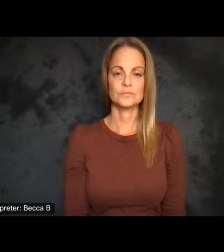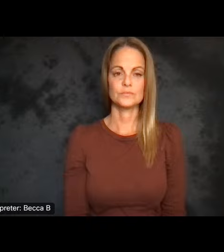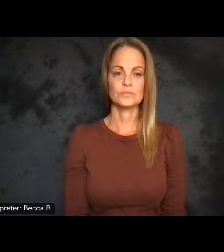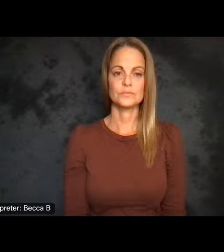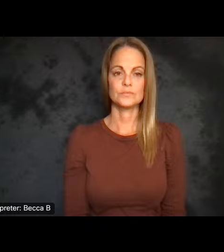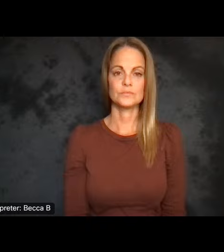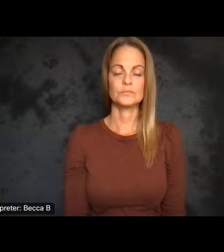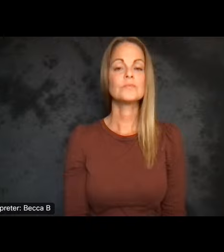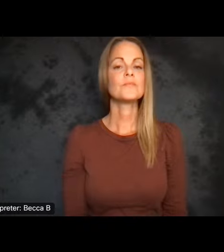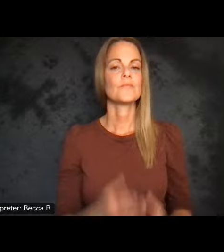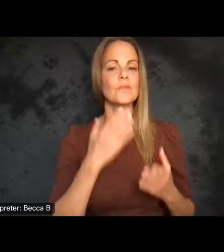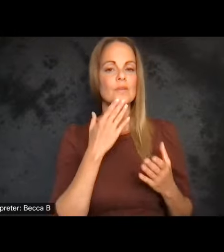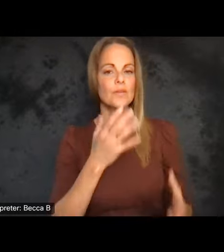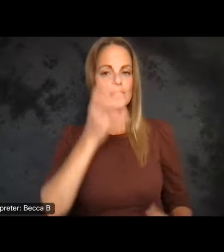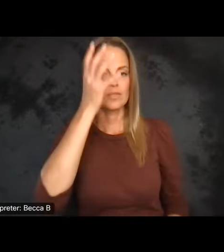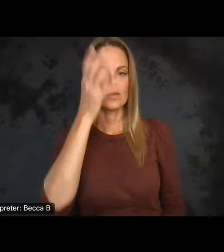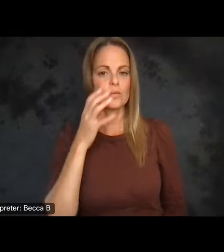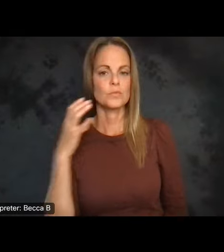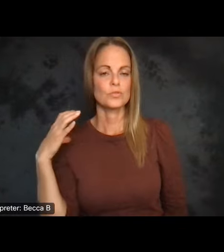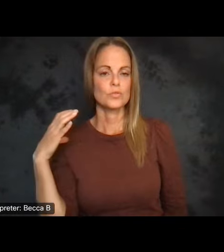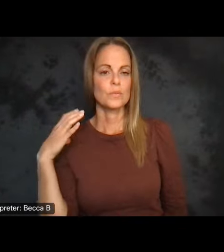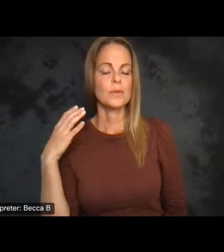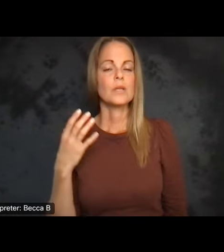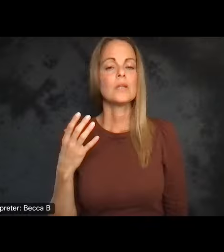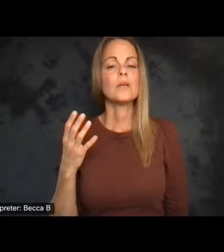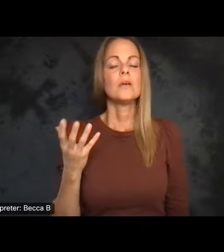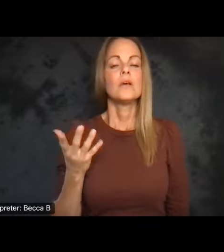Thank you, Mr. Chairman. So